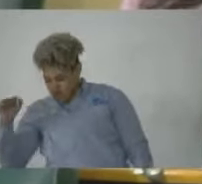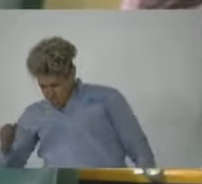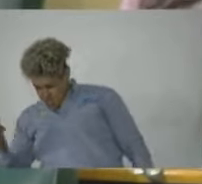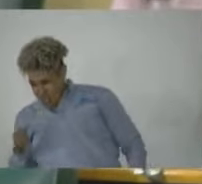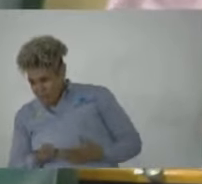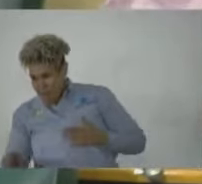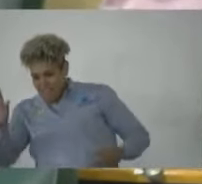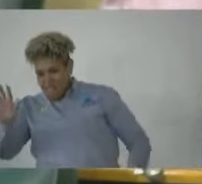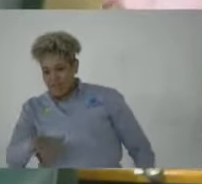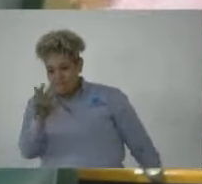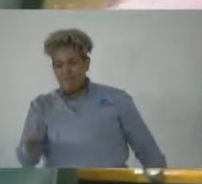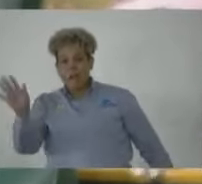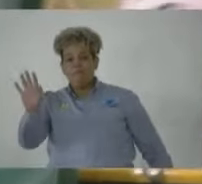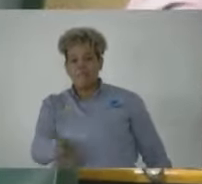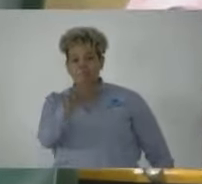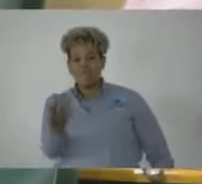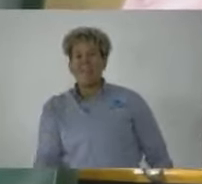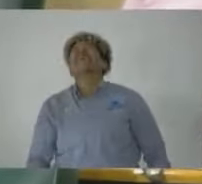So,